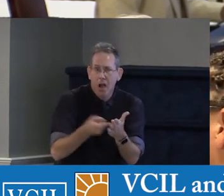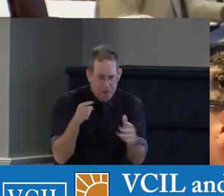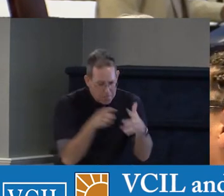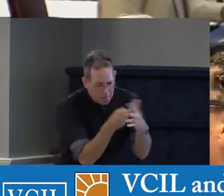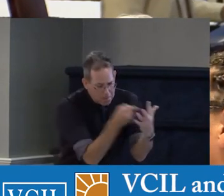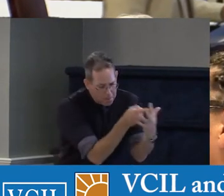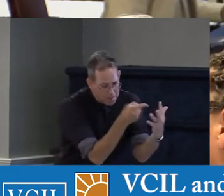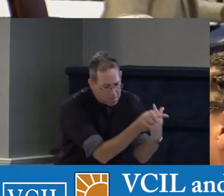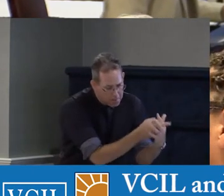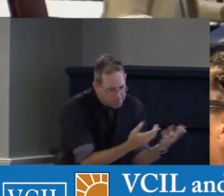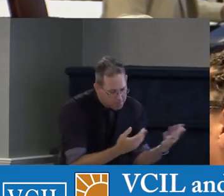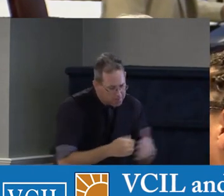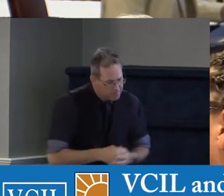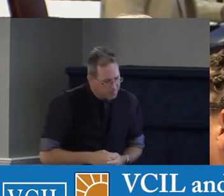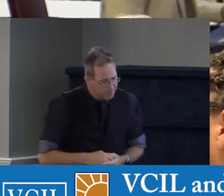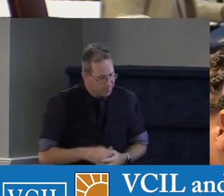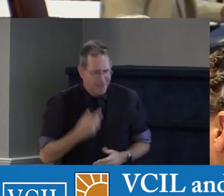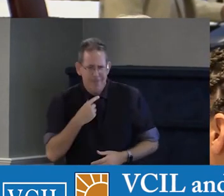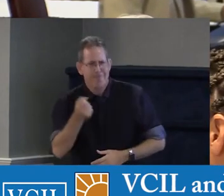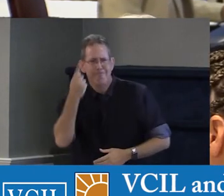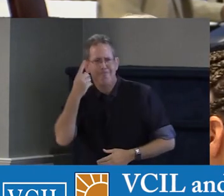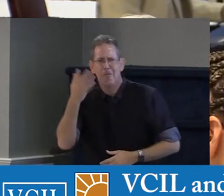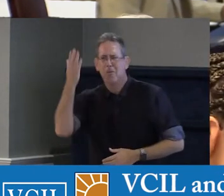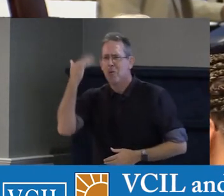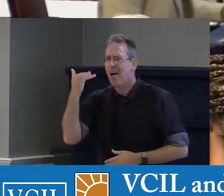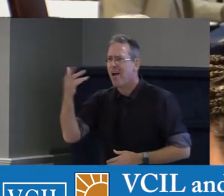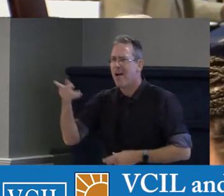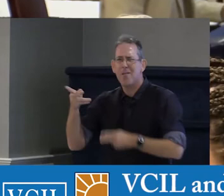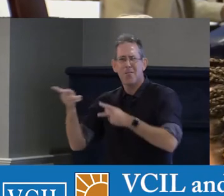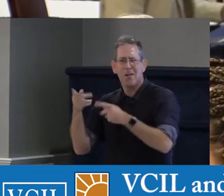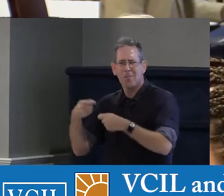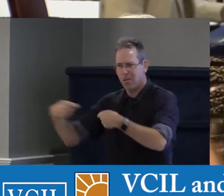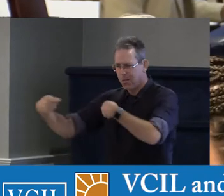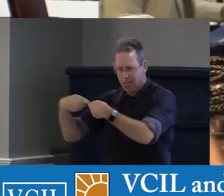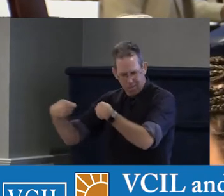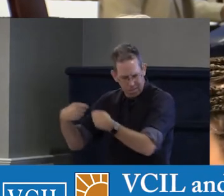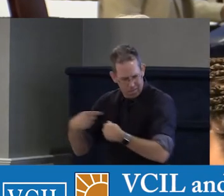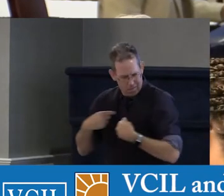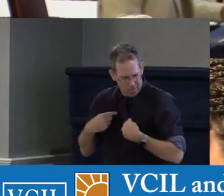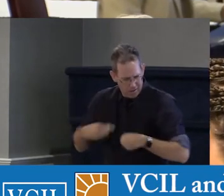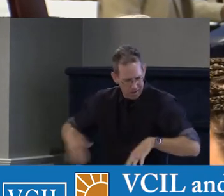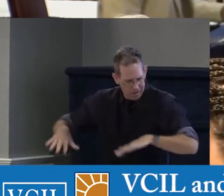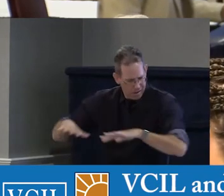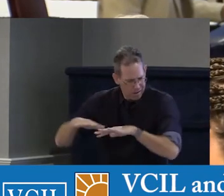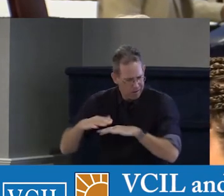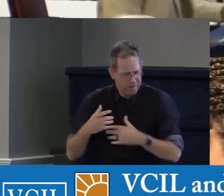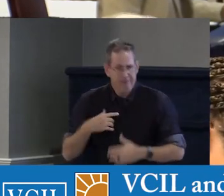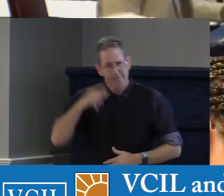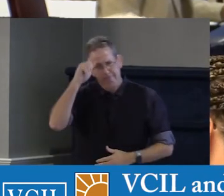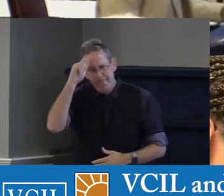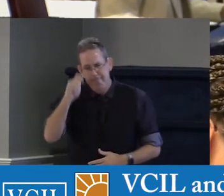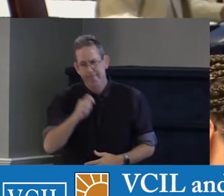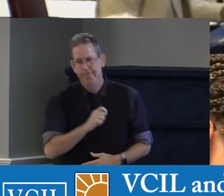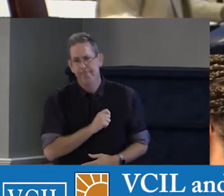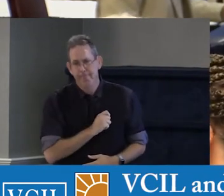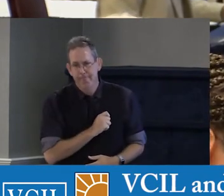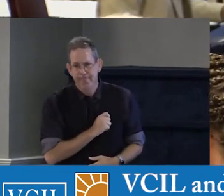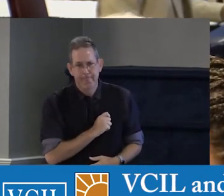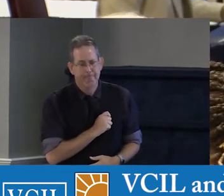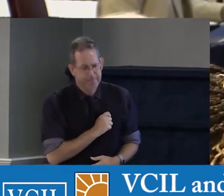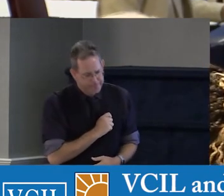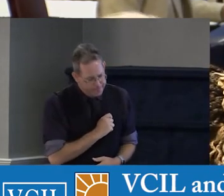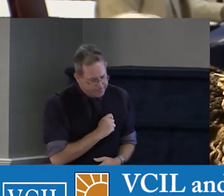Hibbs goalie. But I can't understand why we let someone else rule our land. Cap